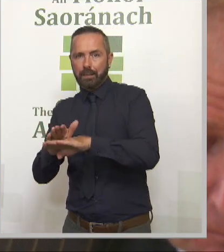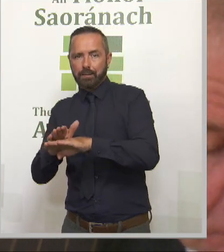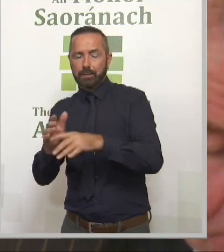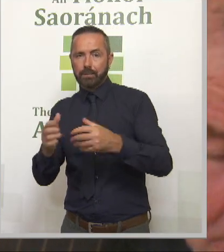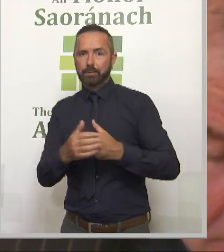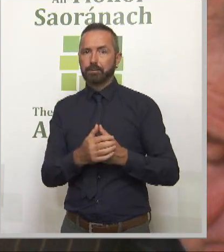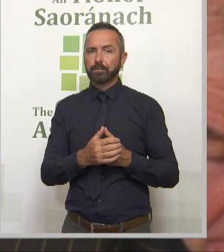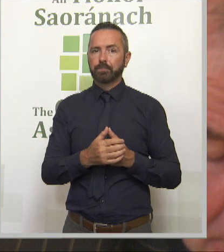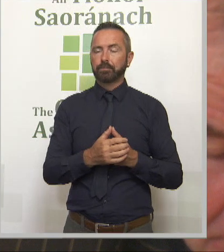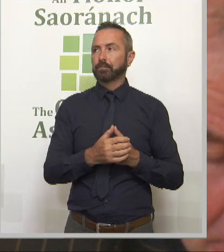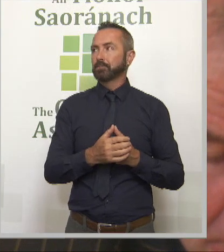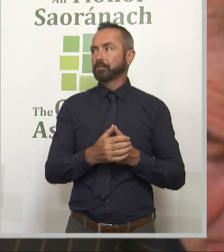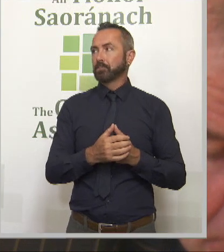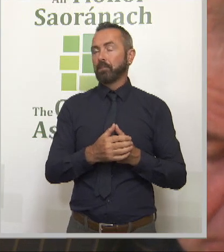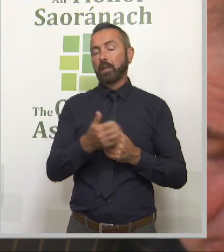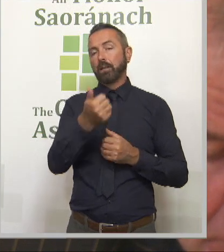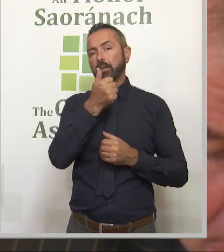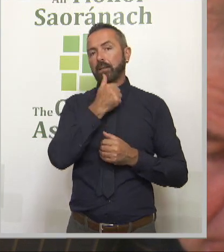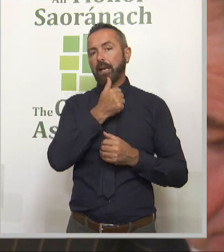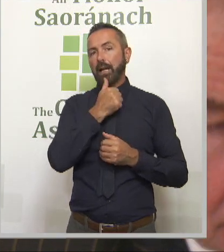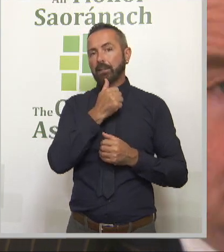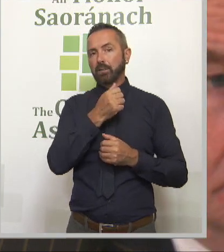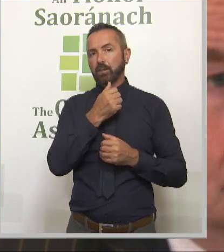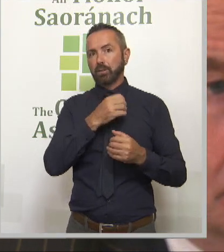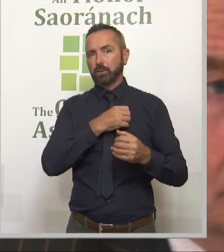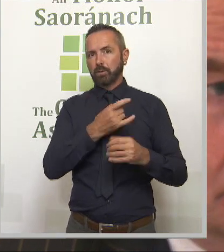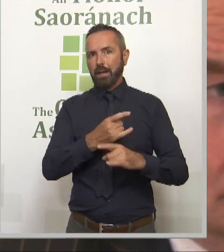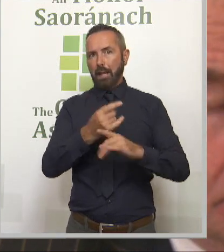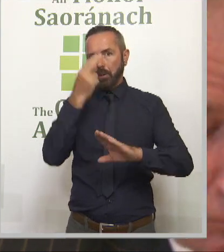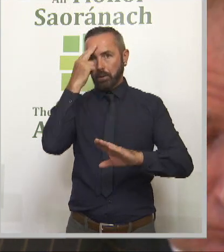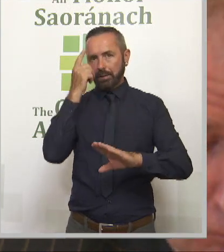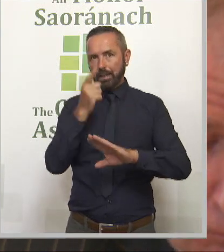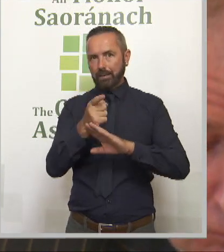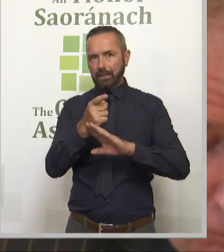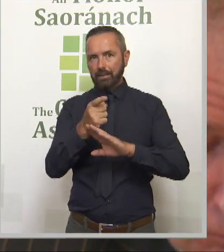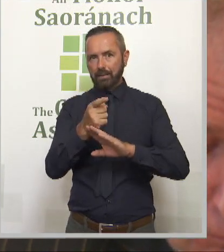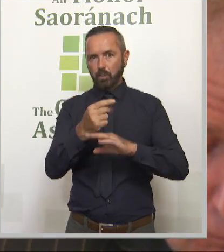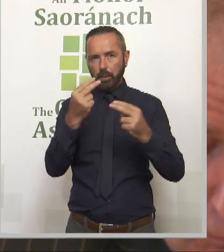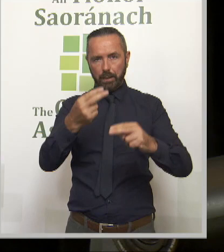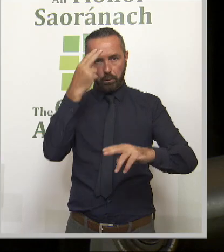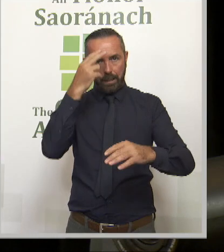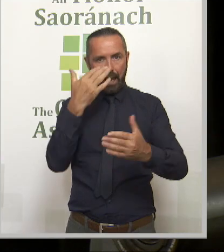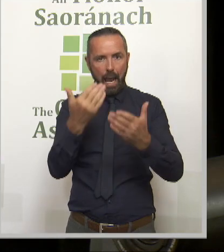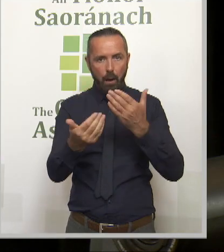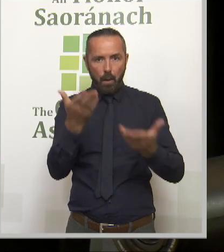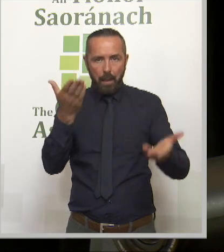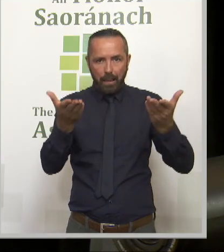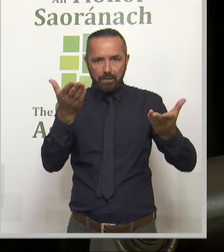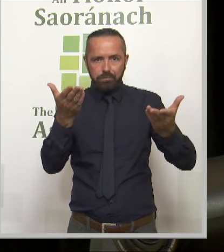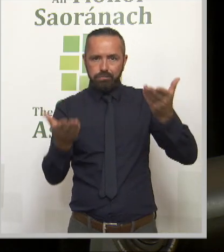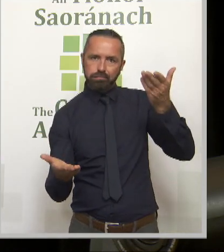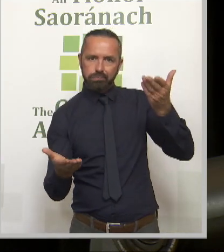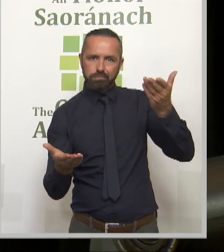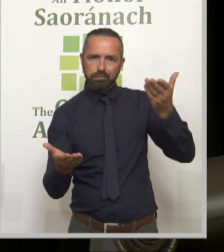especially. And the answer, and so we want to understand what's causing that imbalance to occur. And the answer lies